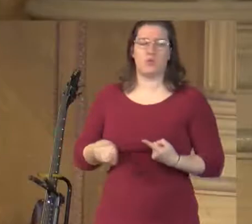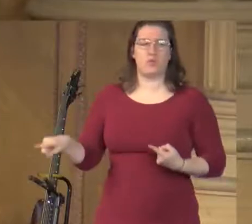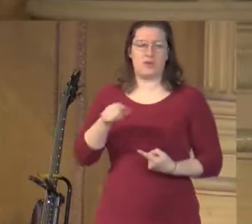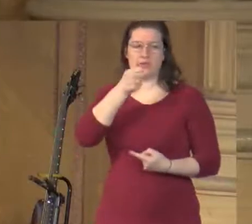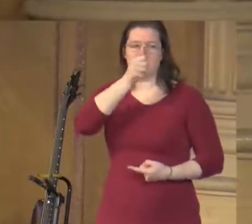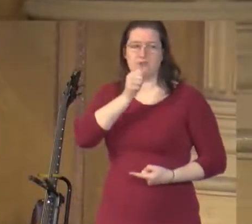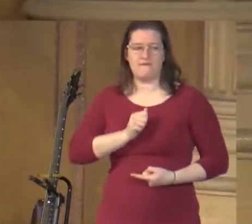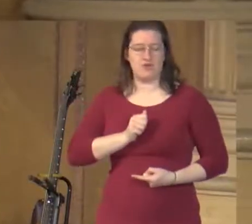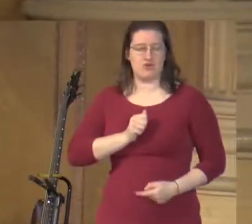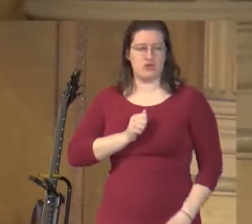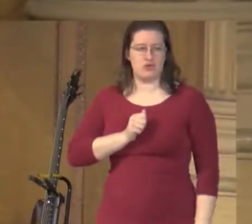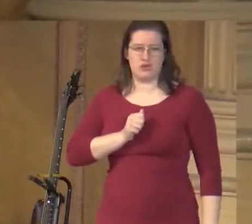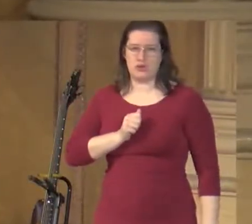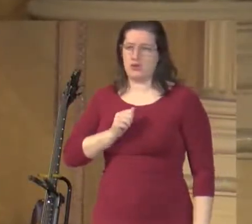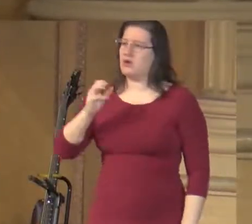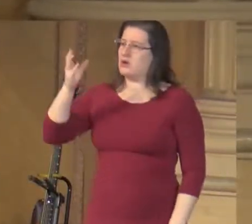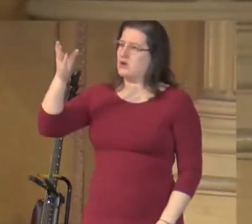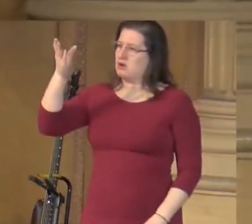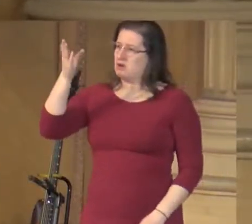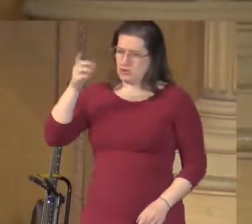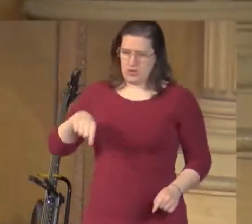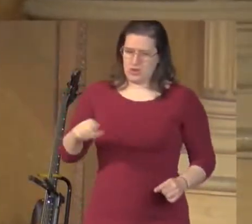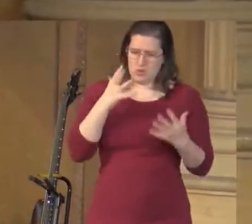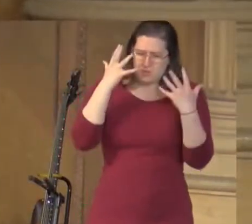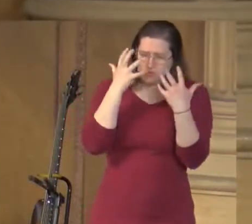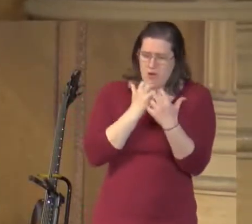comes to you in those dark places and ministers to you.